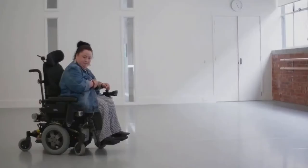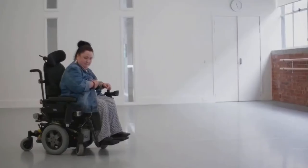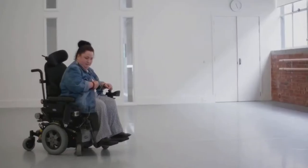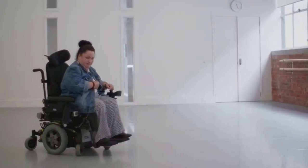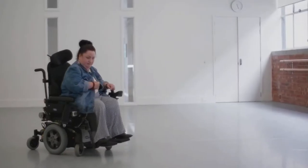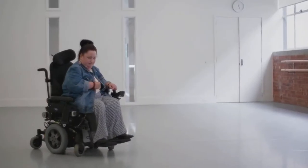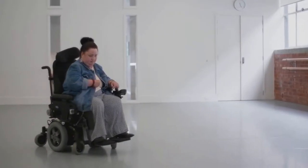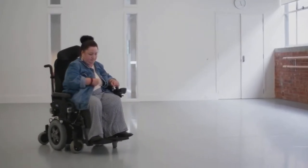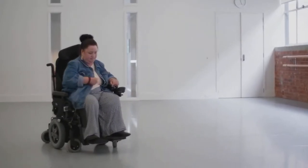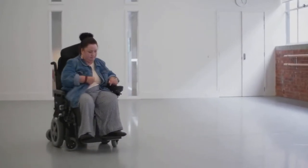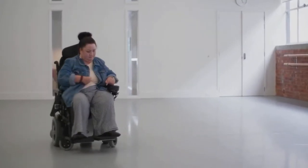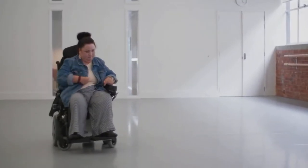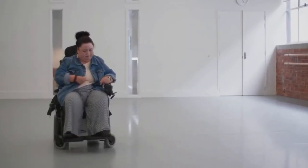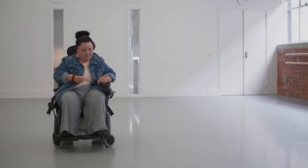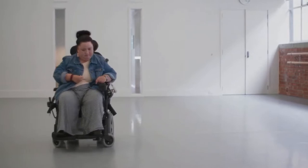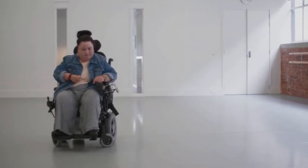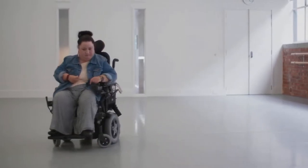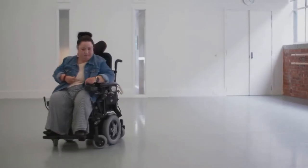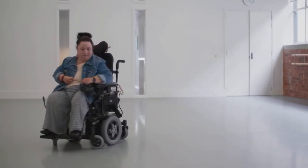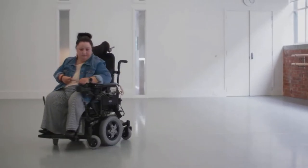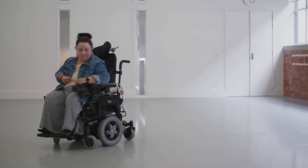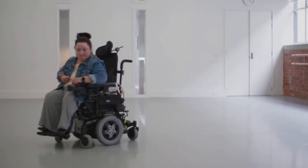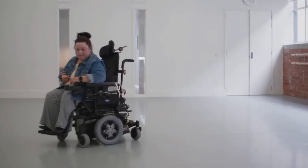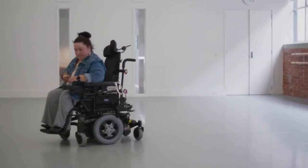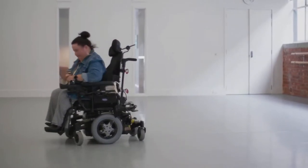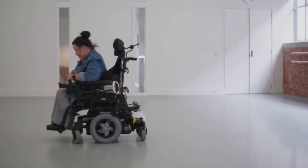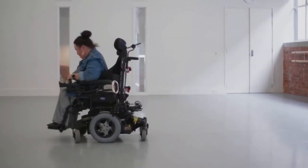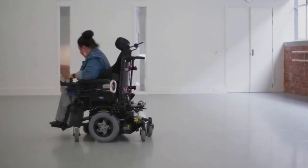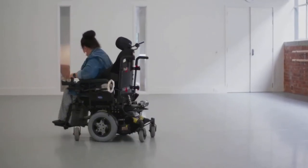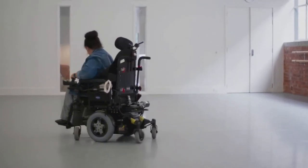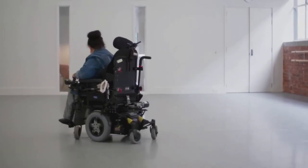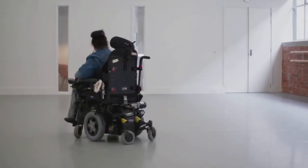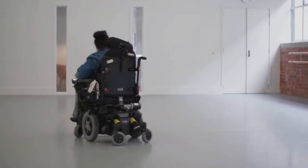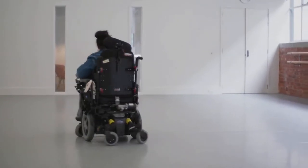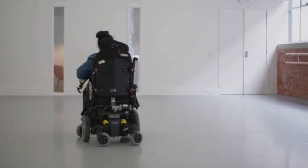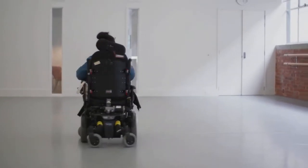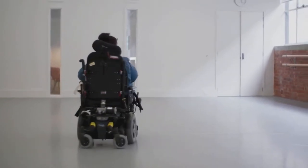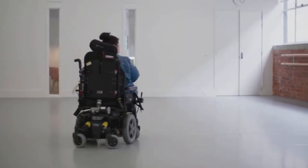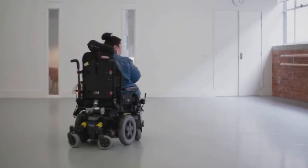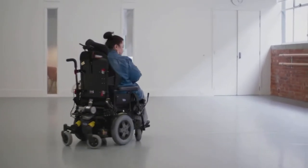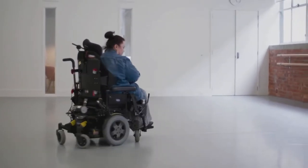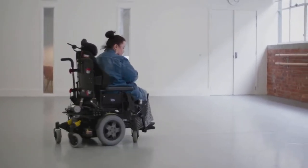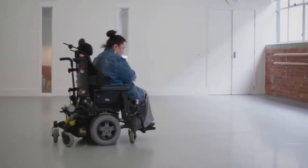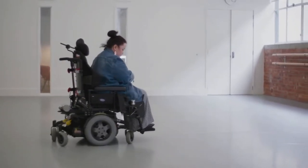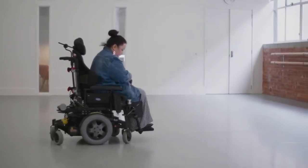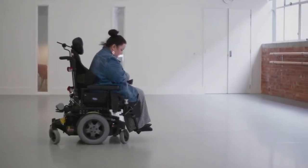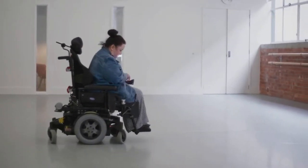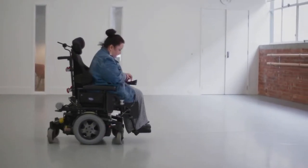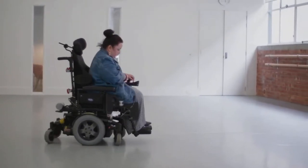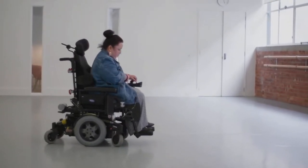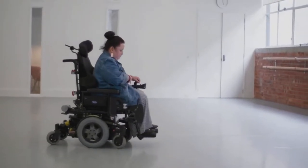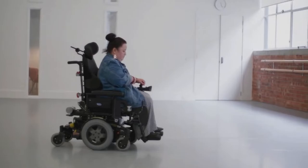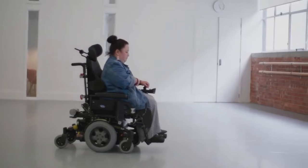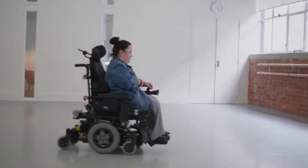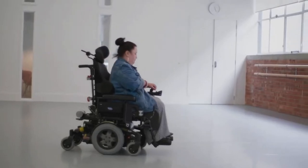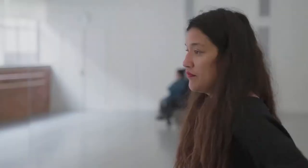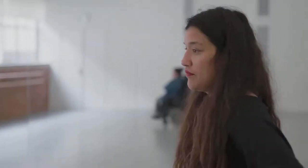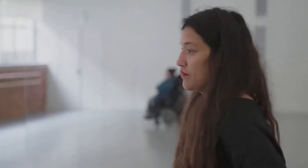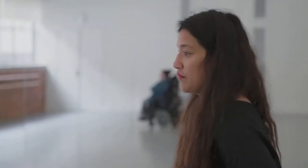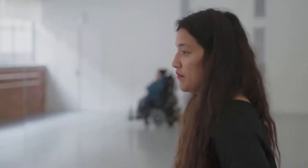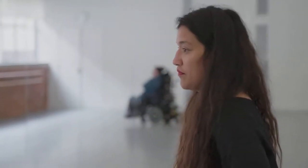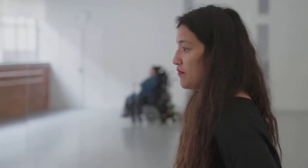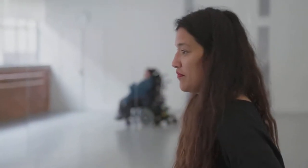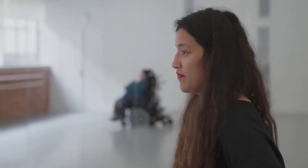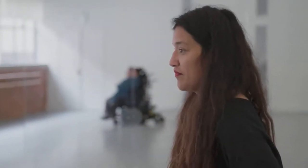palsy quadriplegia since birth it affects my muscle coordination on both sides of my